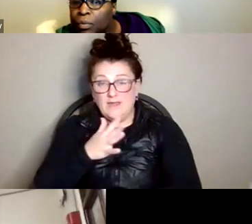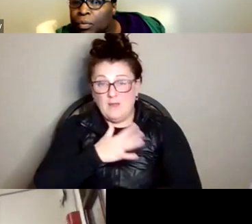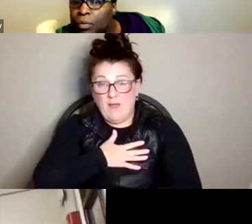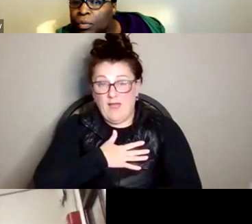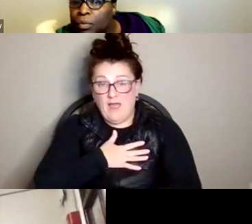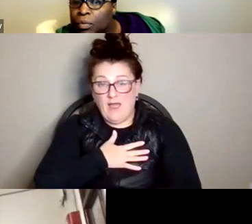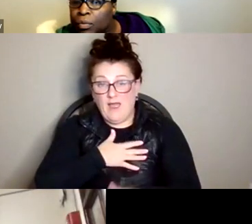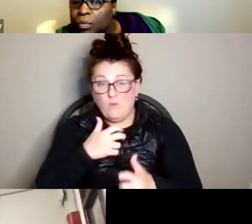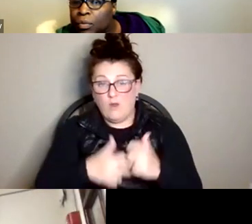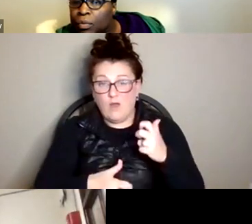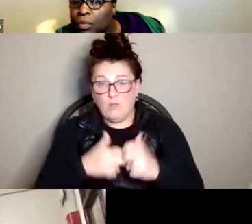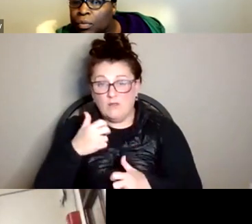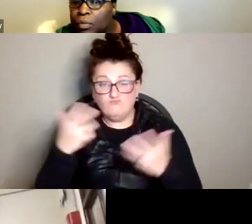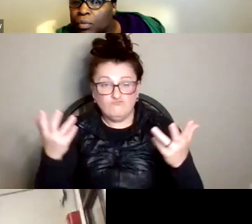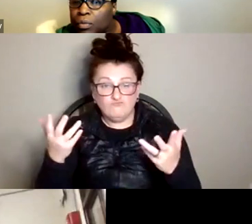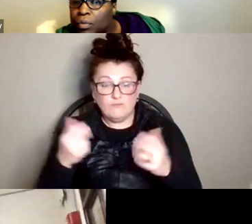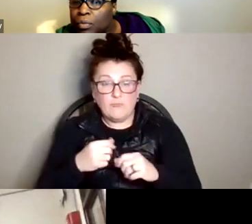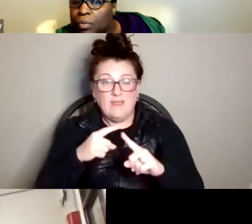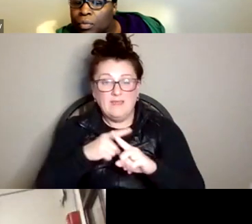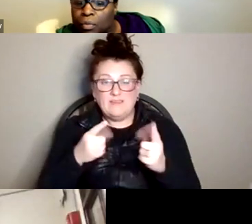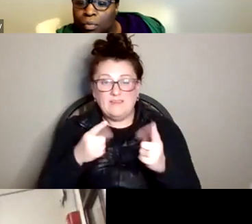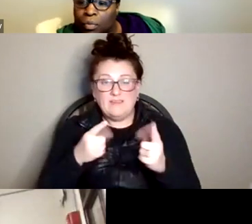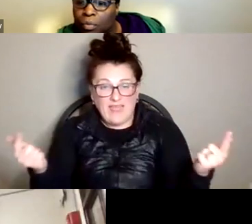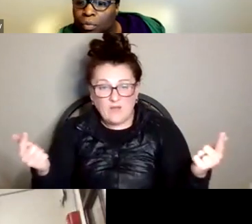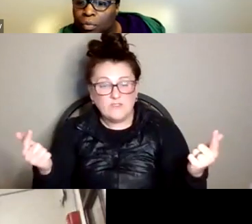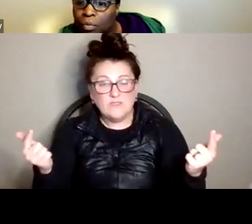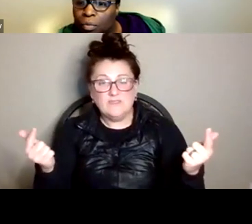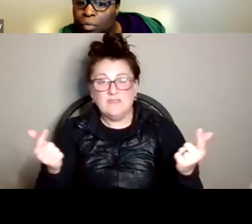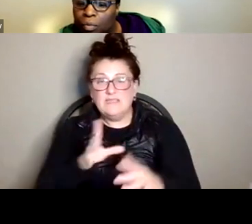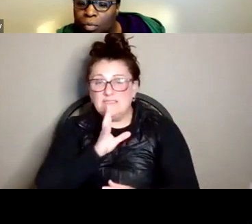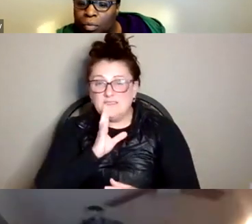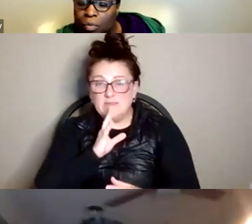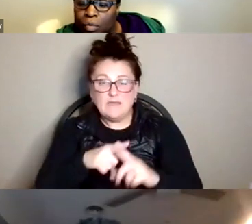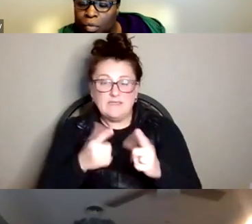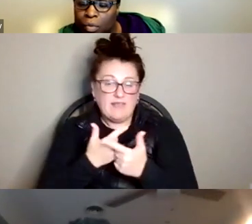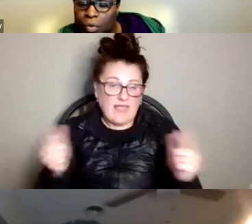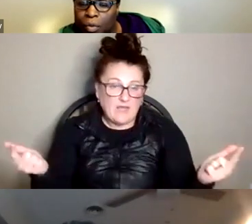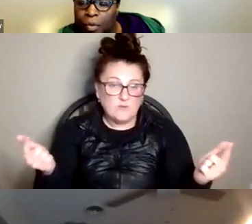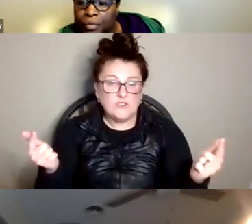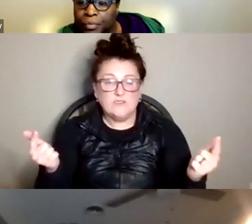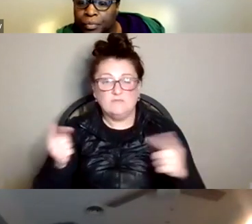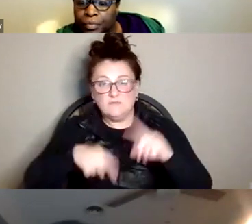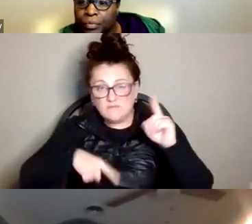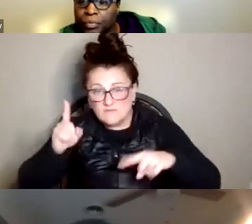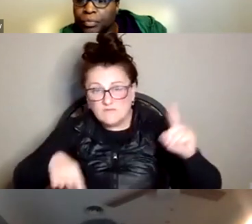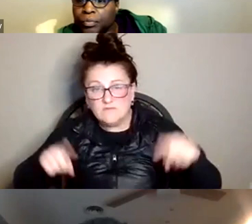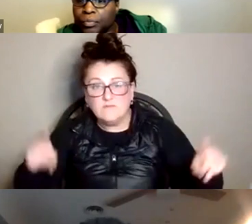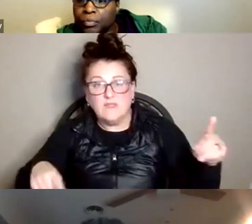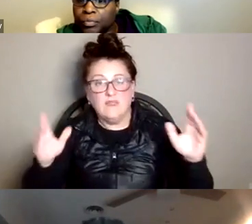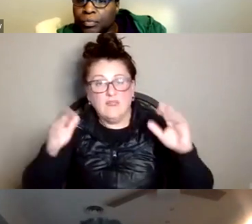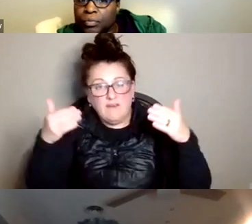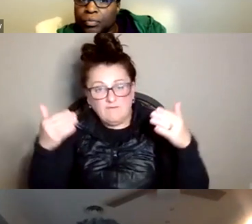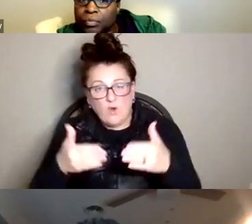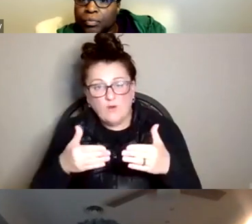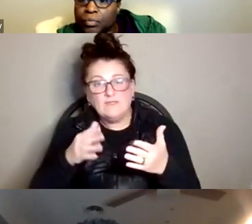so many different languages, children speaking different languages, and a lot of focus and money